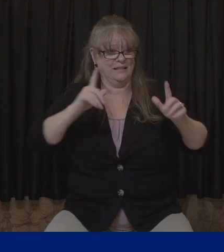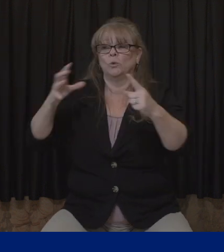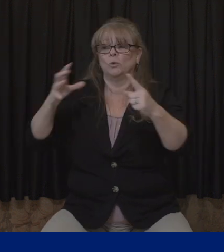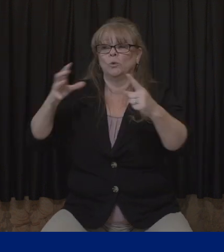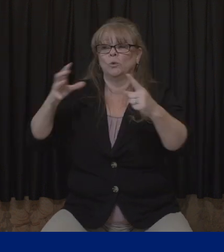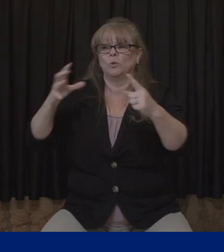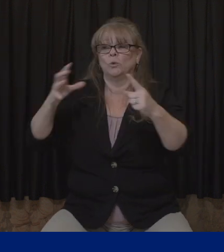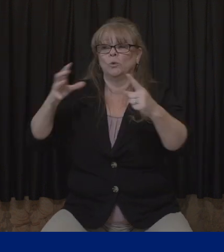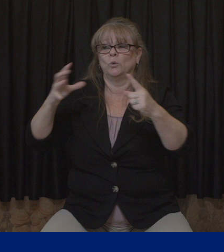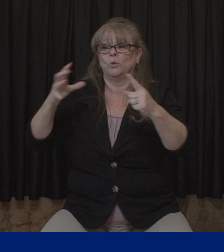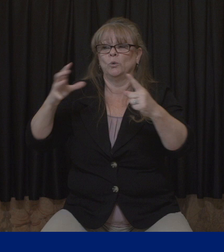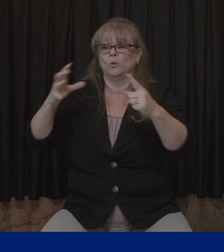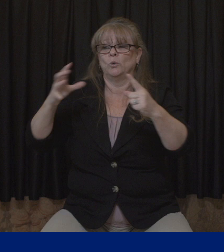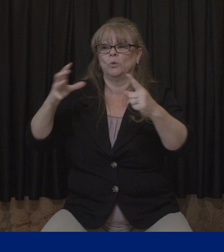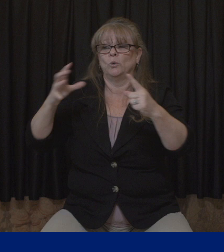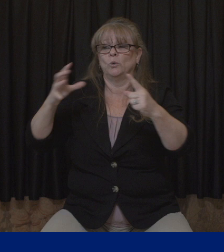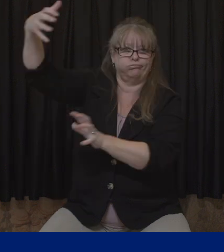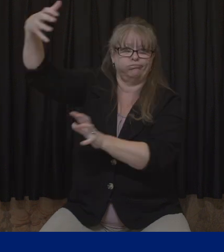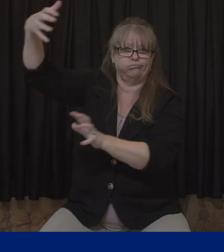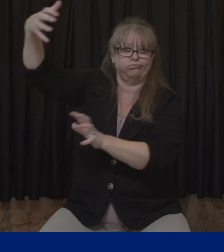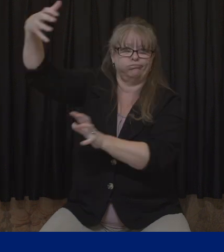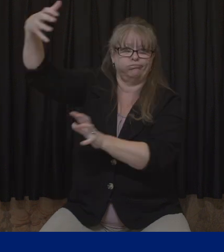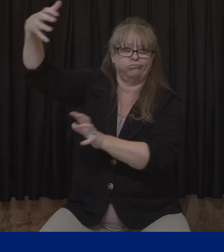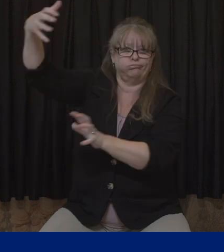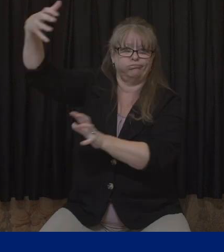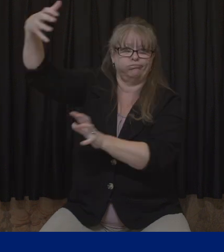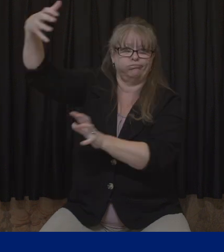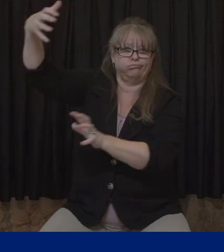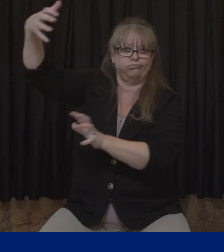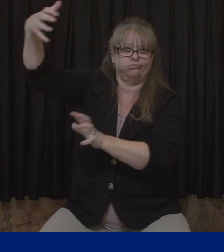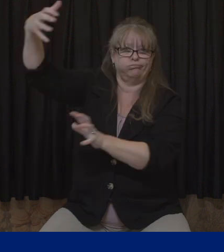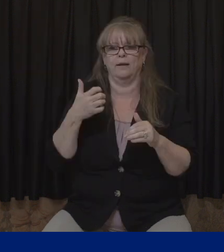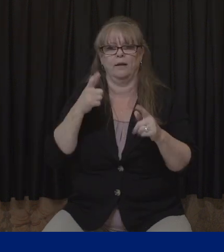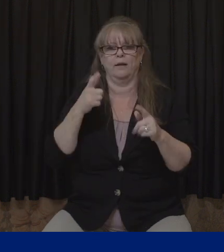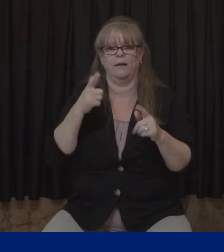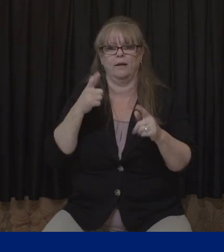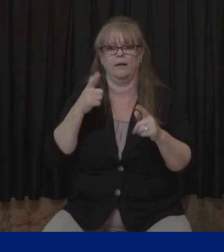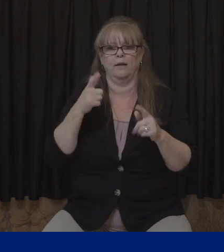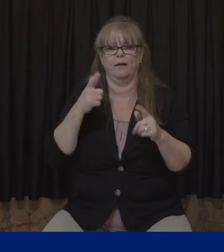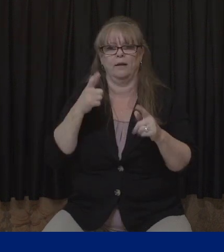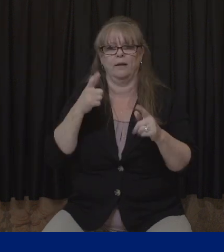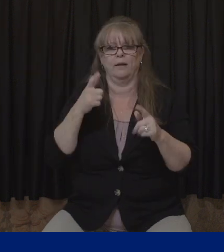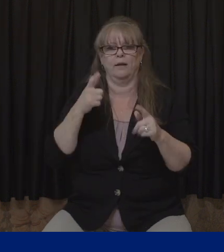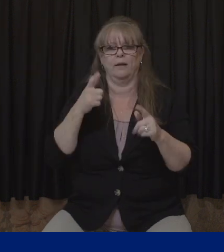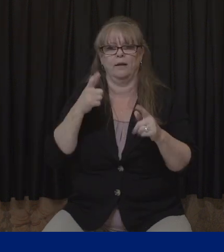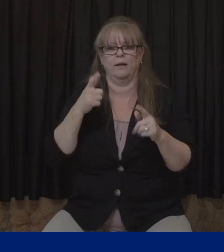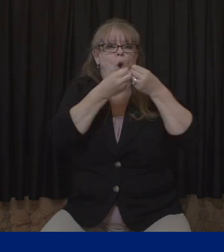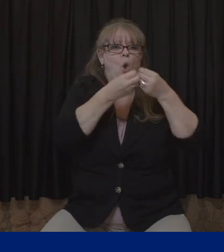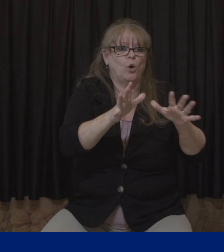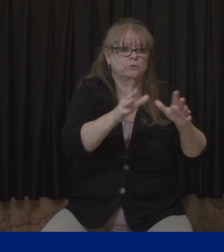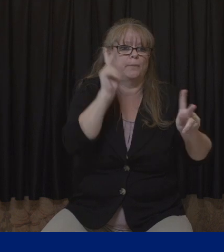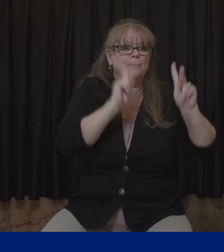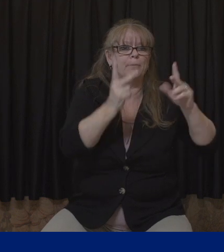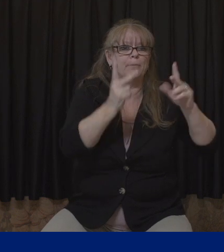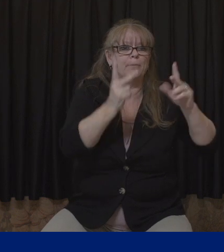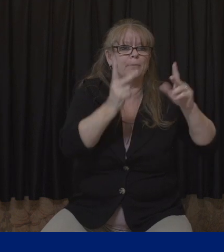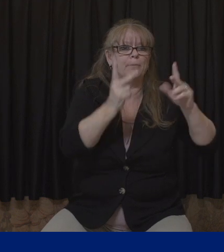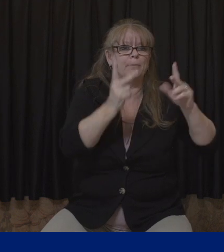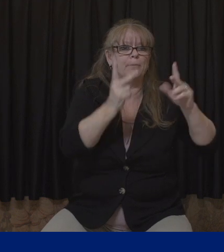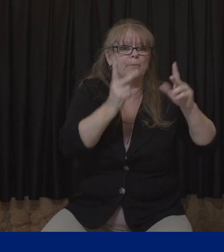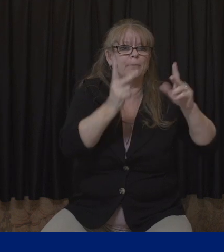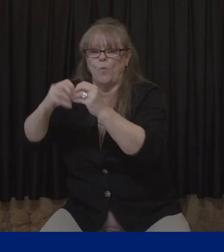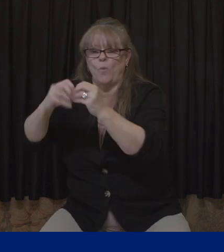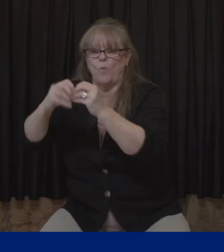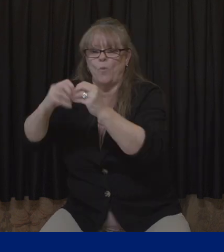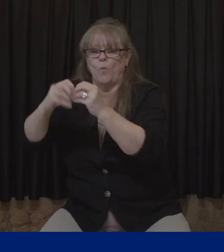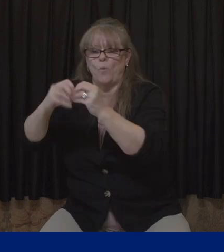avoided mass loss because we didn't have enough medical capacity. But we're far from back to normal. In fact, we need to continue, even more